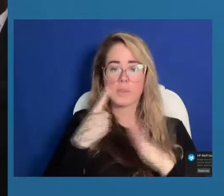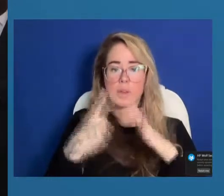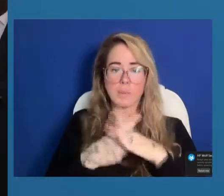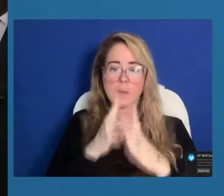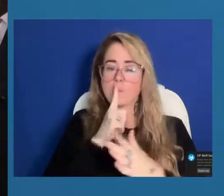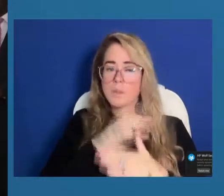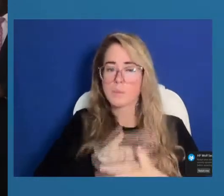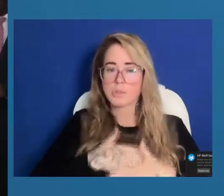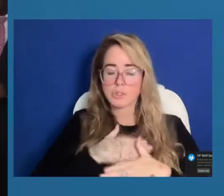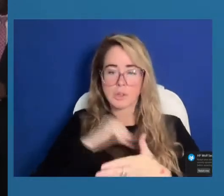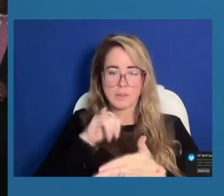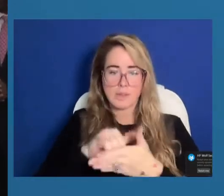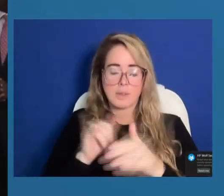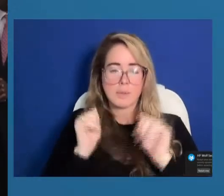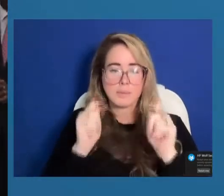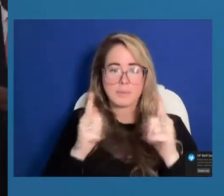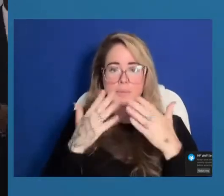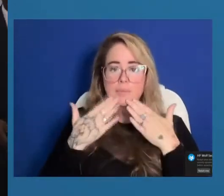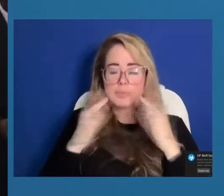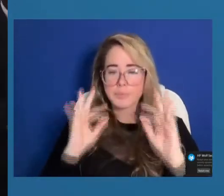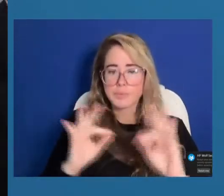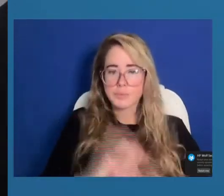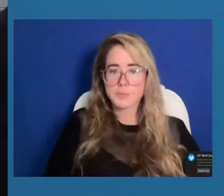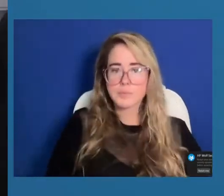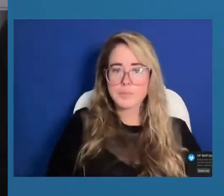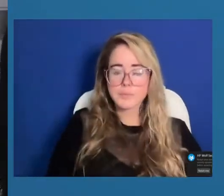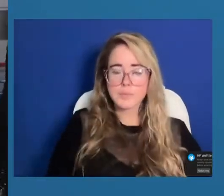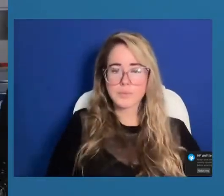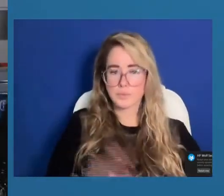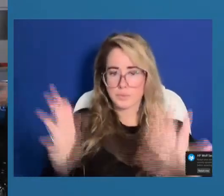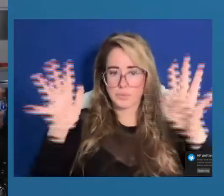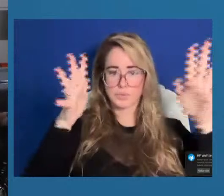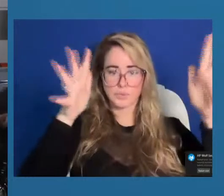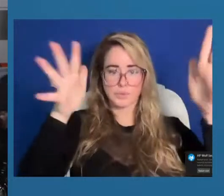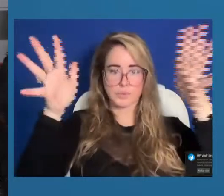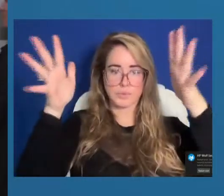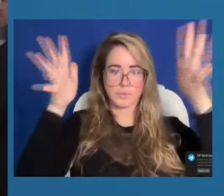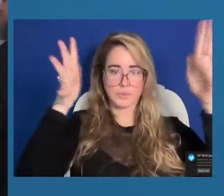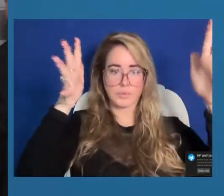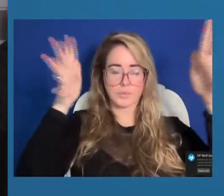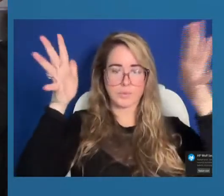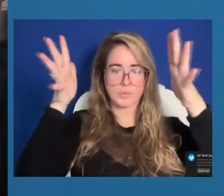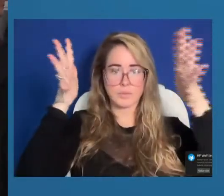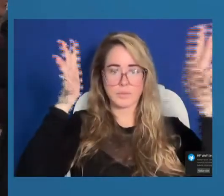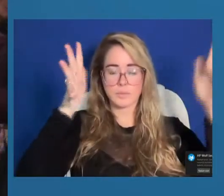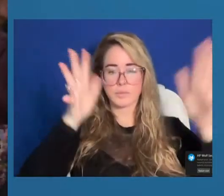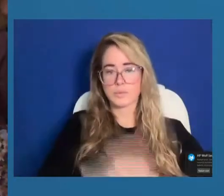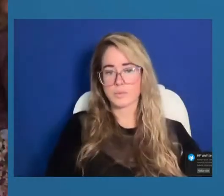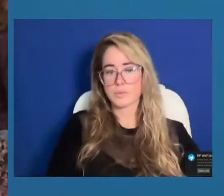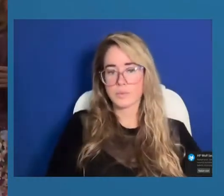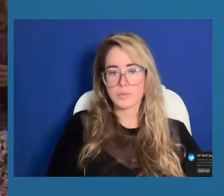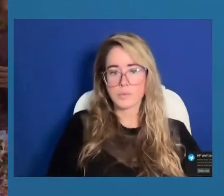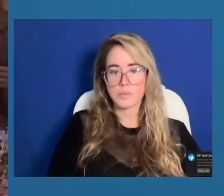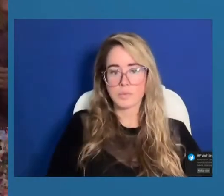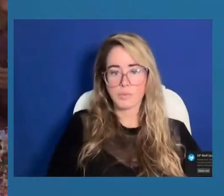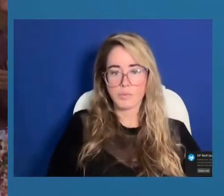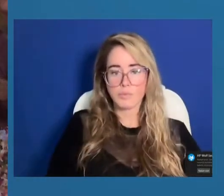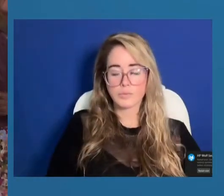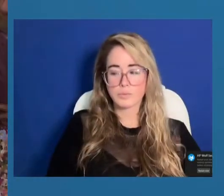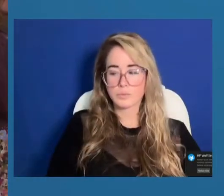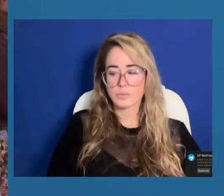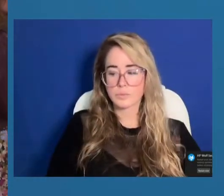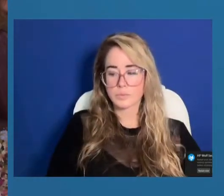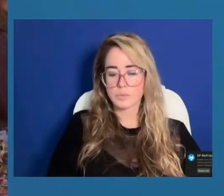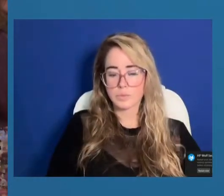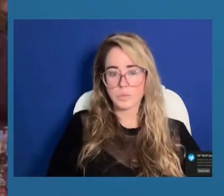appreciate it, everyone. Thank you. Excellent. All right, there you go. Appreciate you. Thank you. Bye-bye.